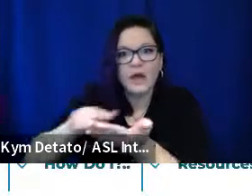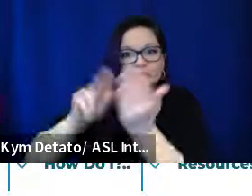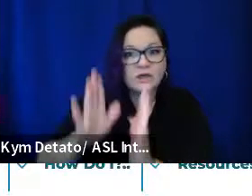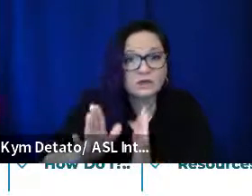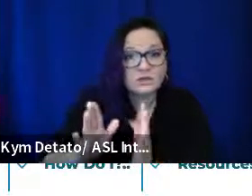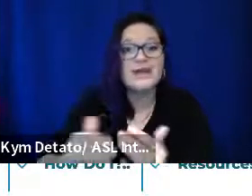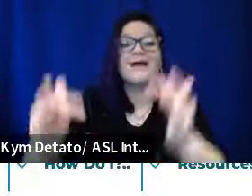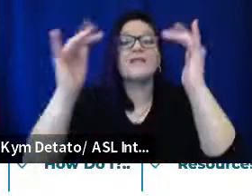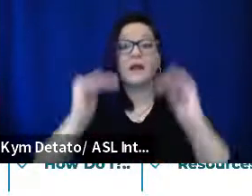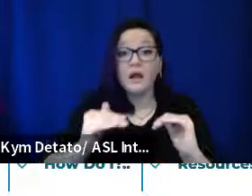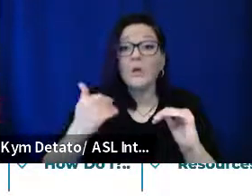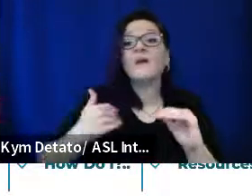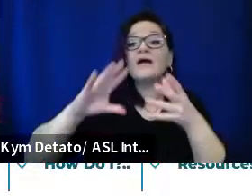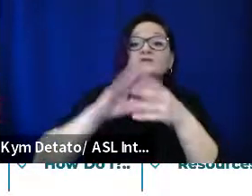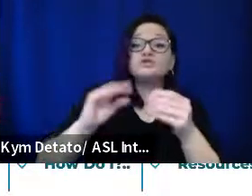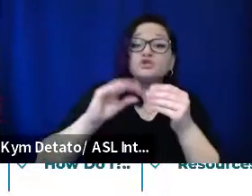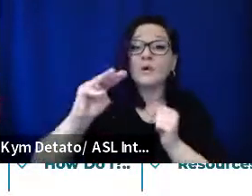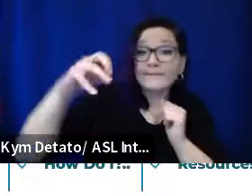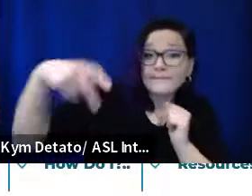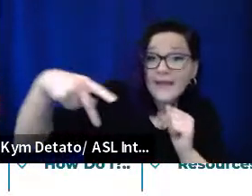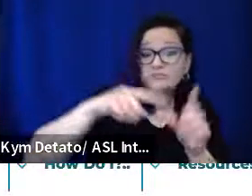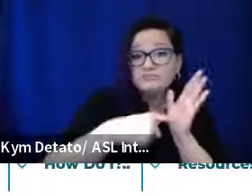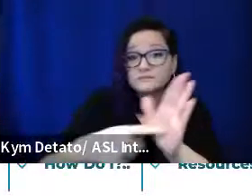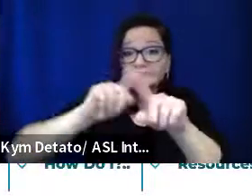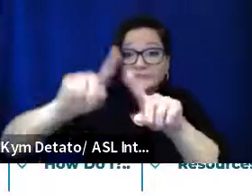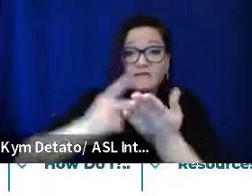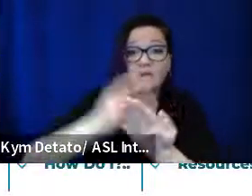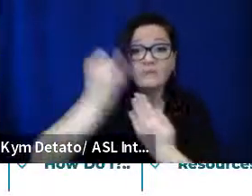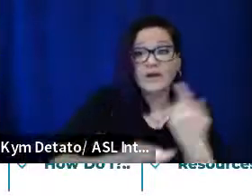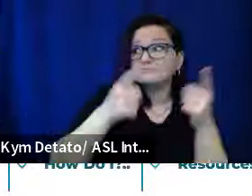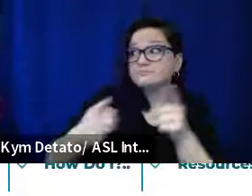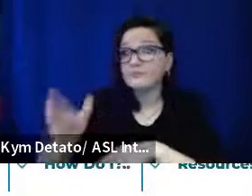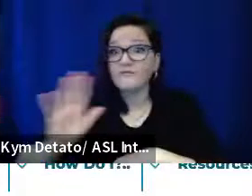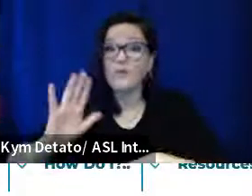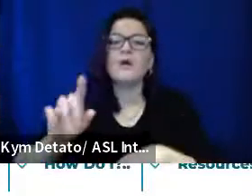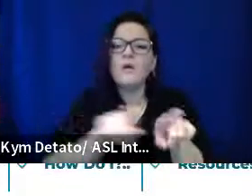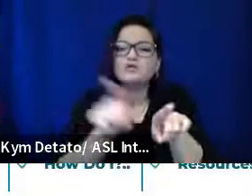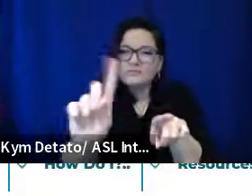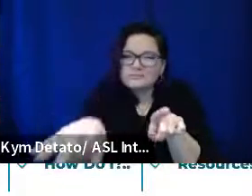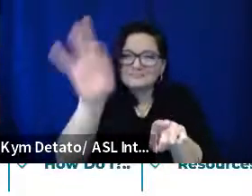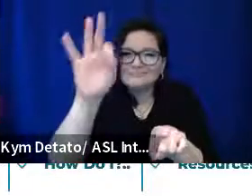showing different projects that have taken place in the past and where they are located in Hyattsville.